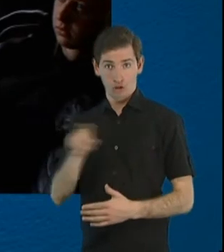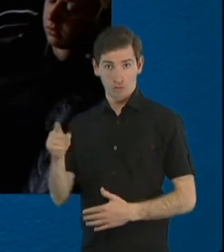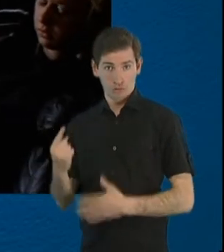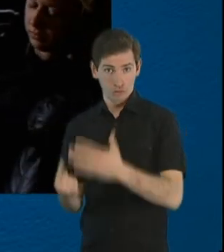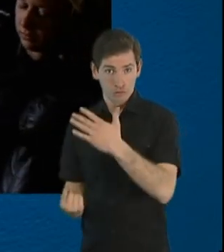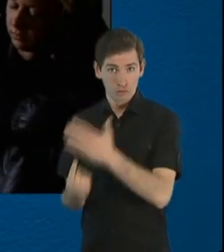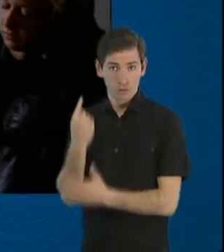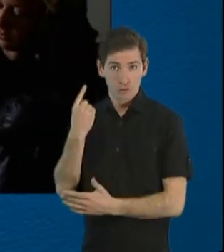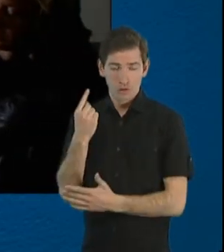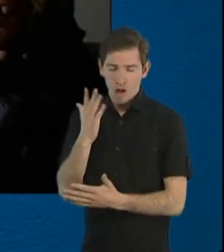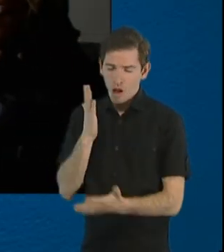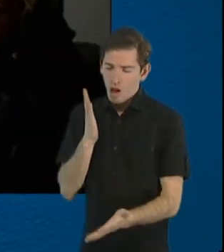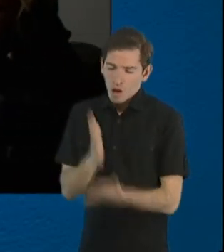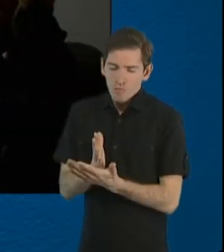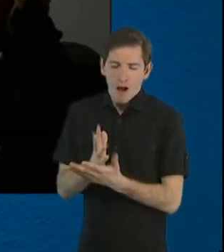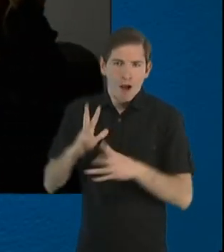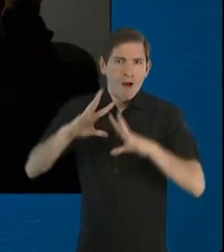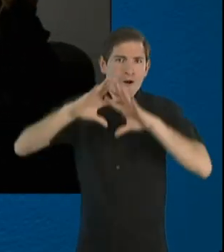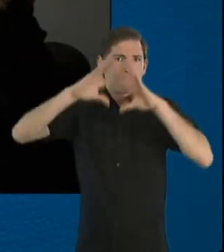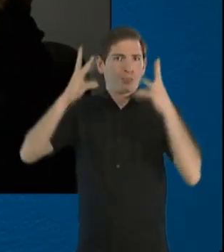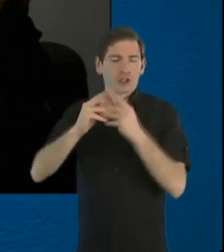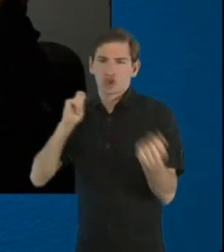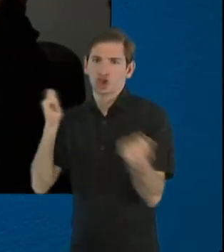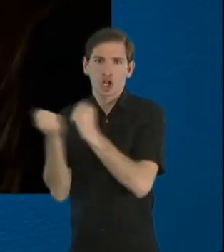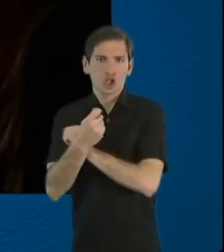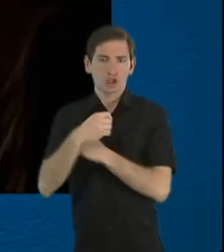Basically, because of what happened changed everything about me.